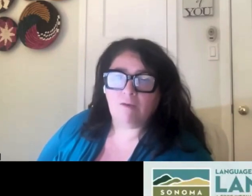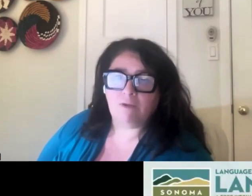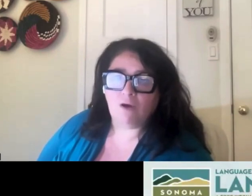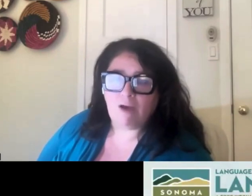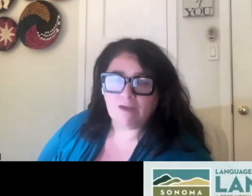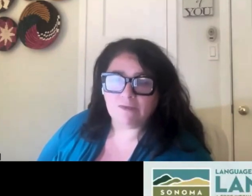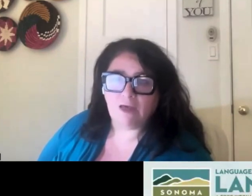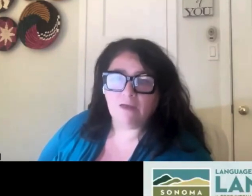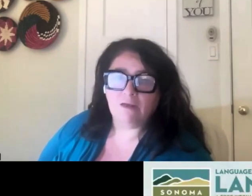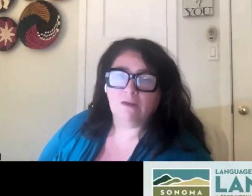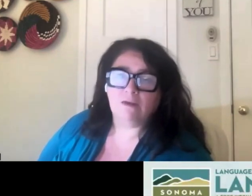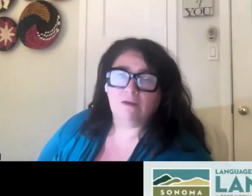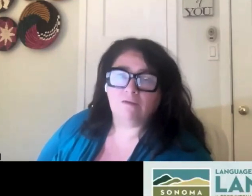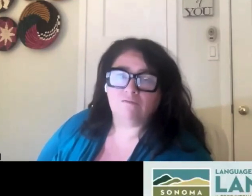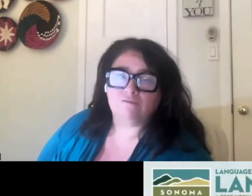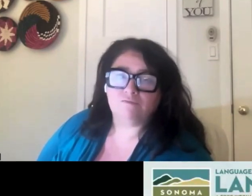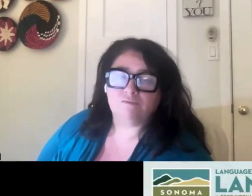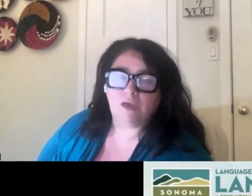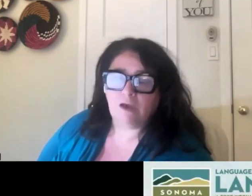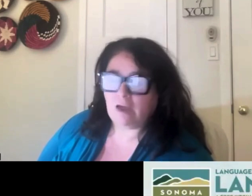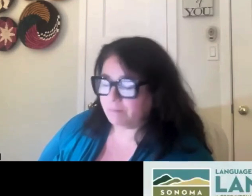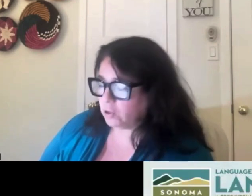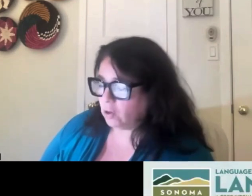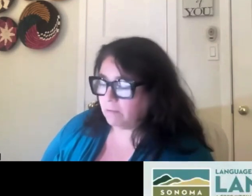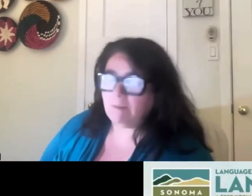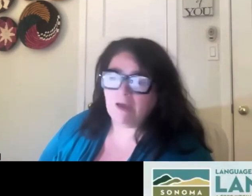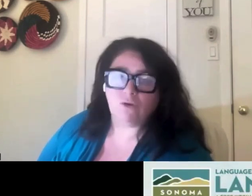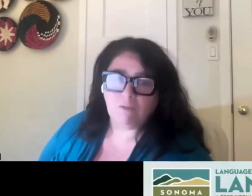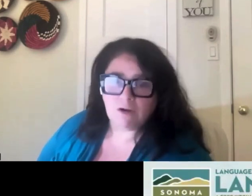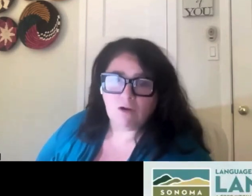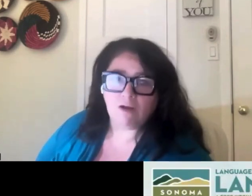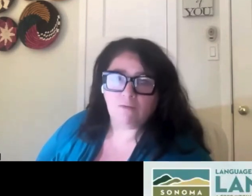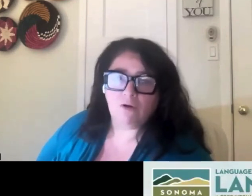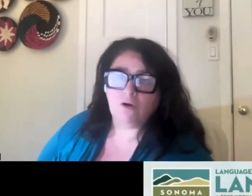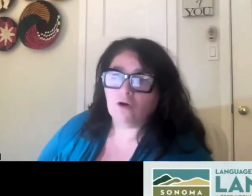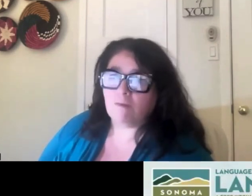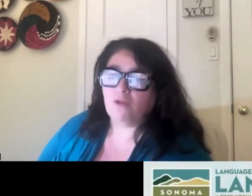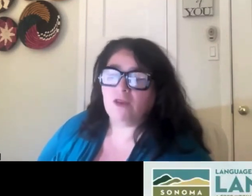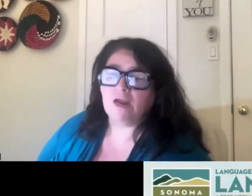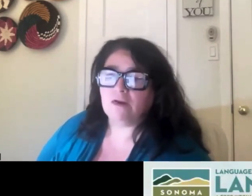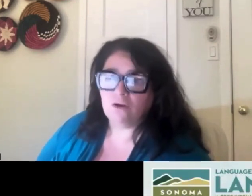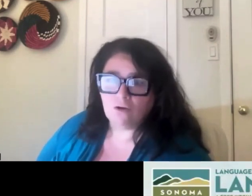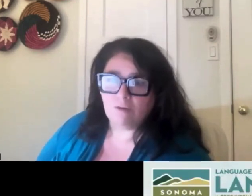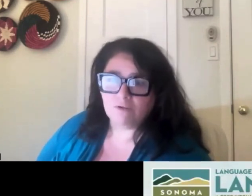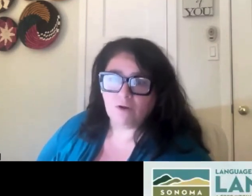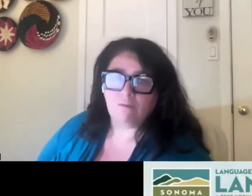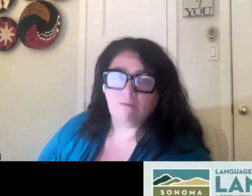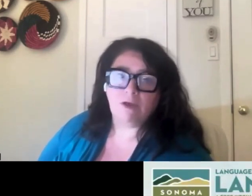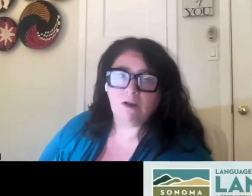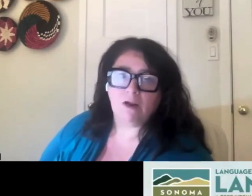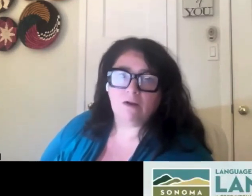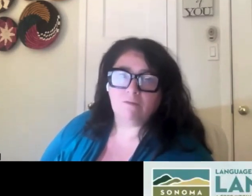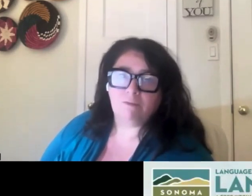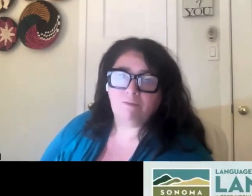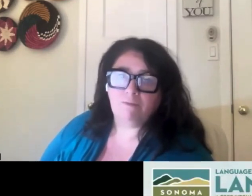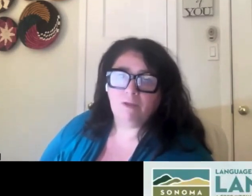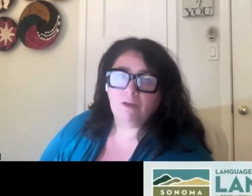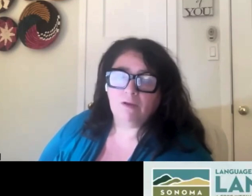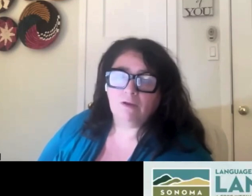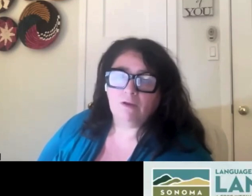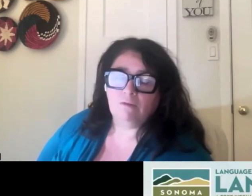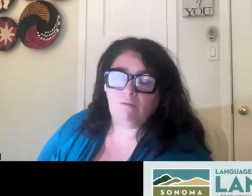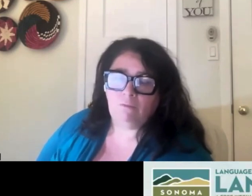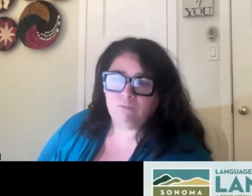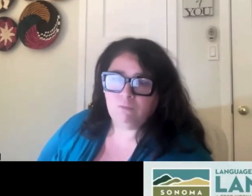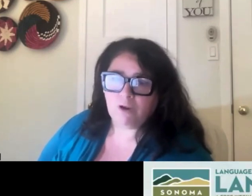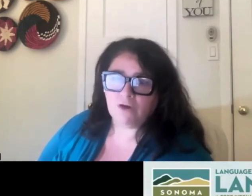systems, might actually end up not absorbing or not having as much biomass because they're not able